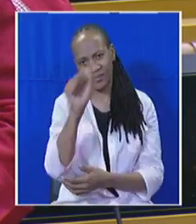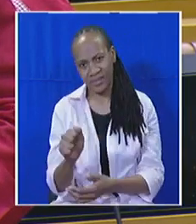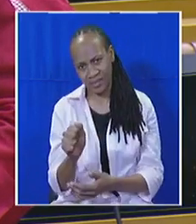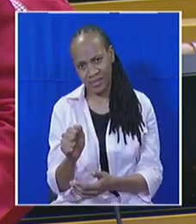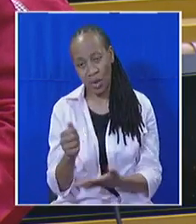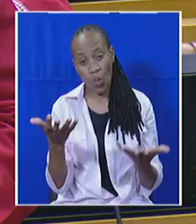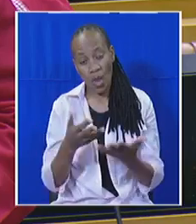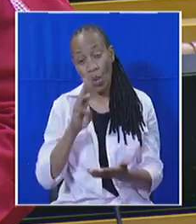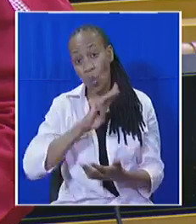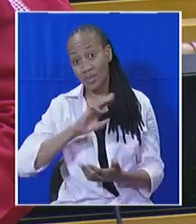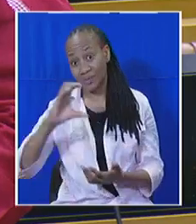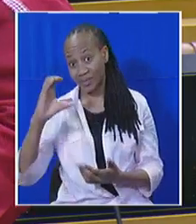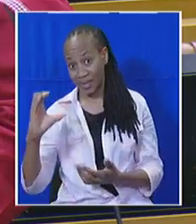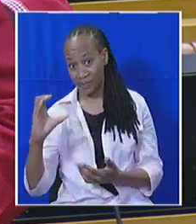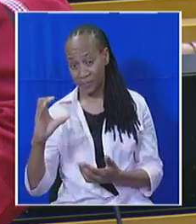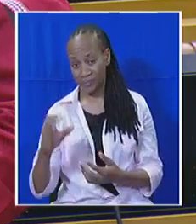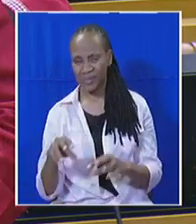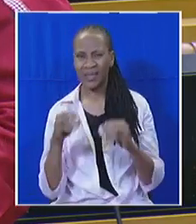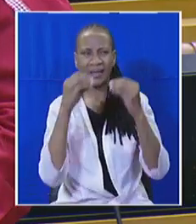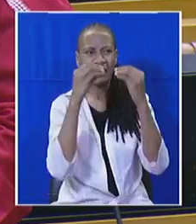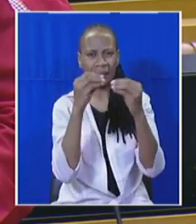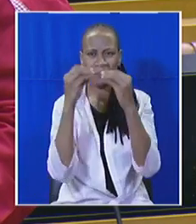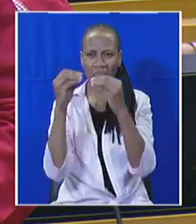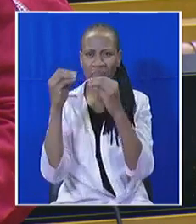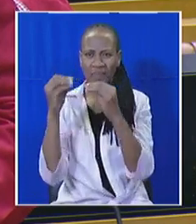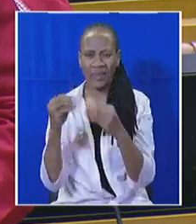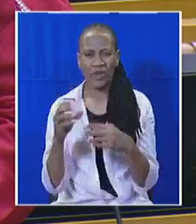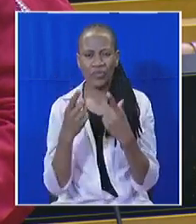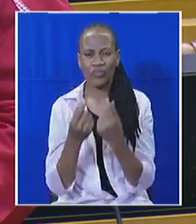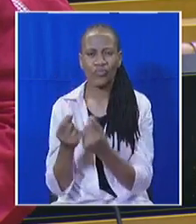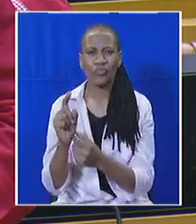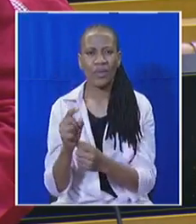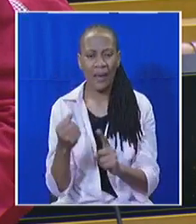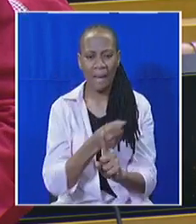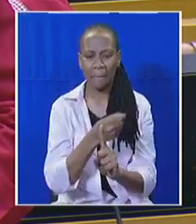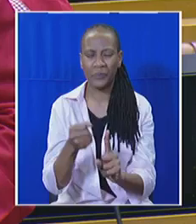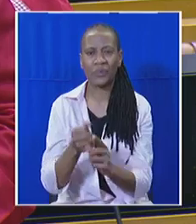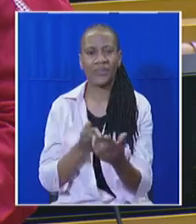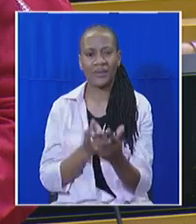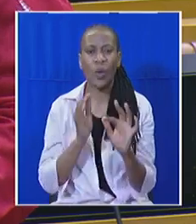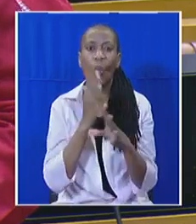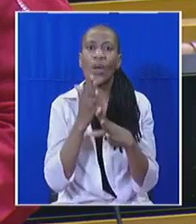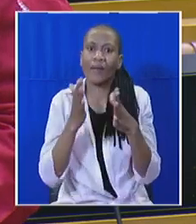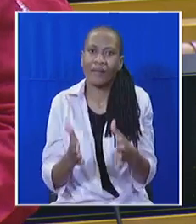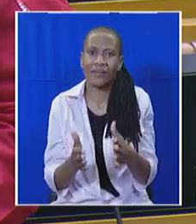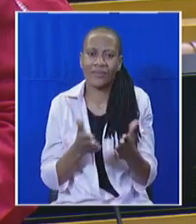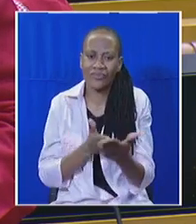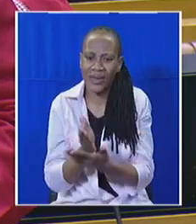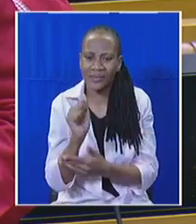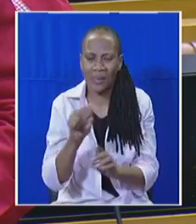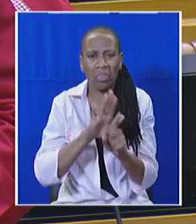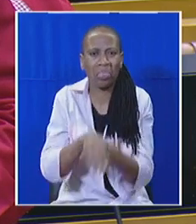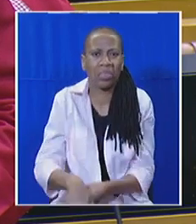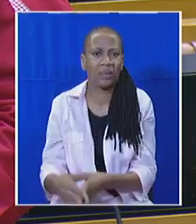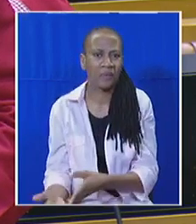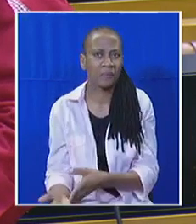in the Western Cape, where company owners act with impunity in abusing the rights of workers. Further note that the